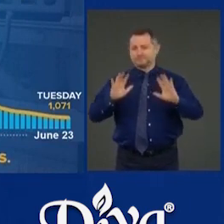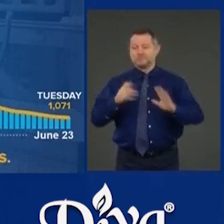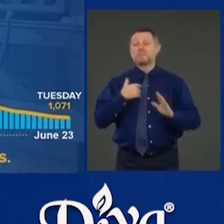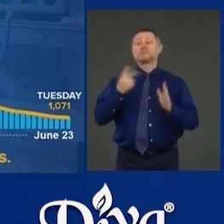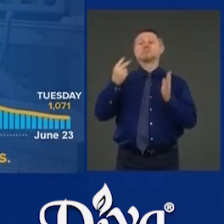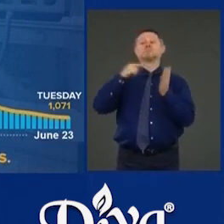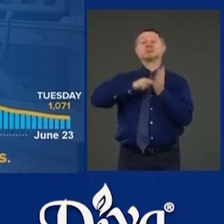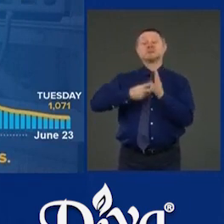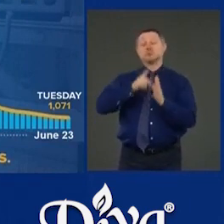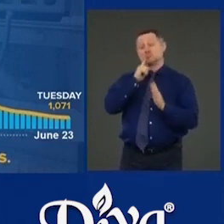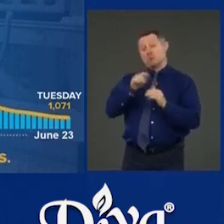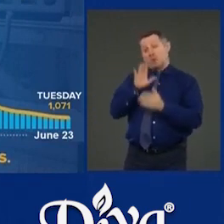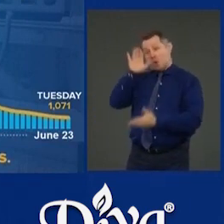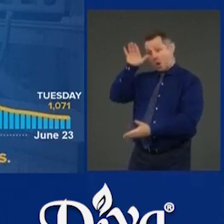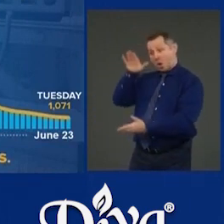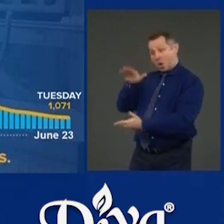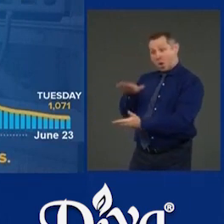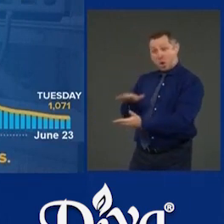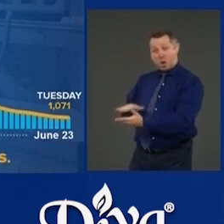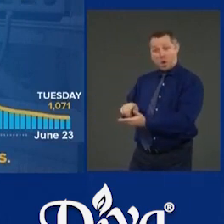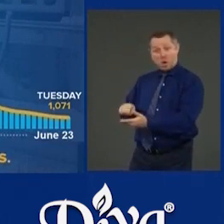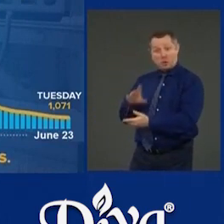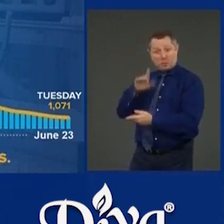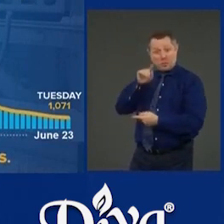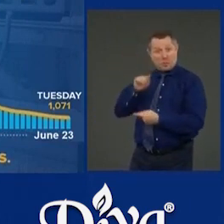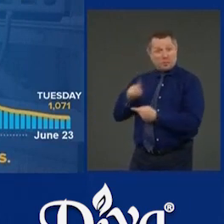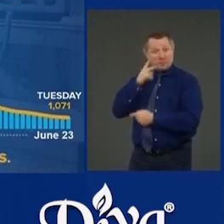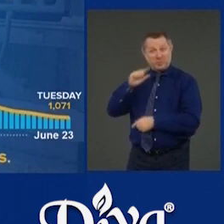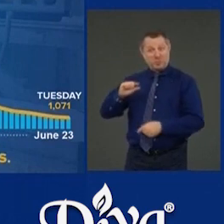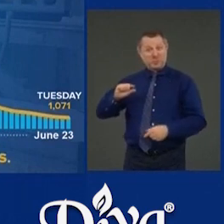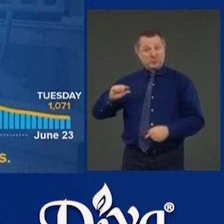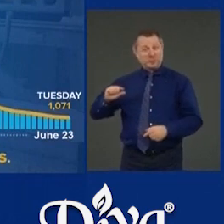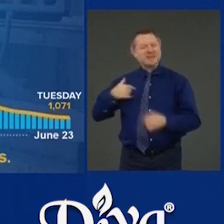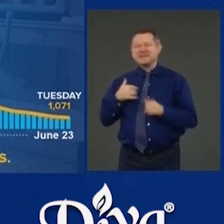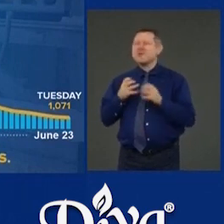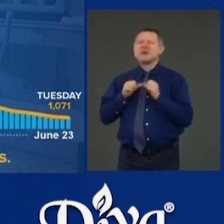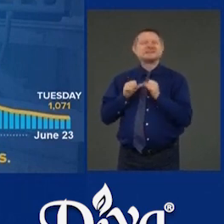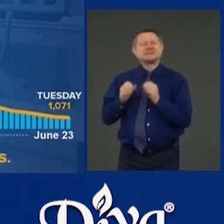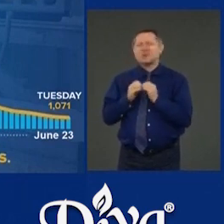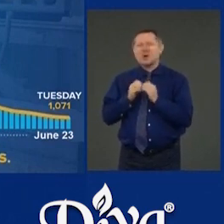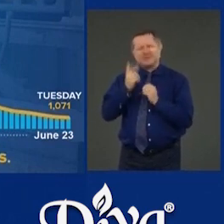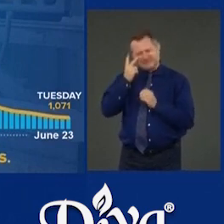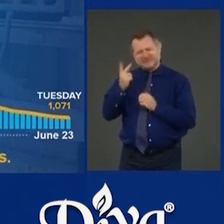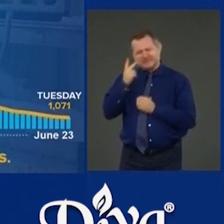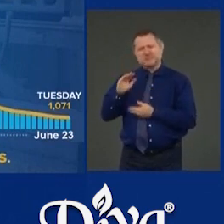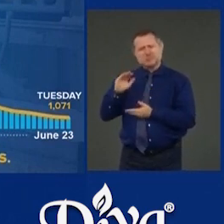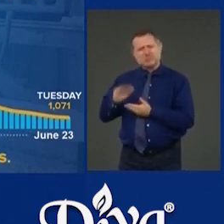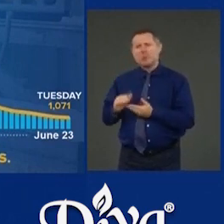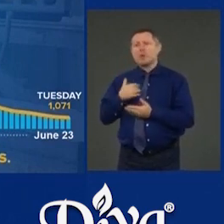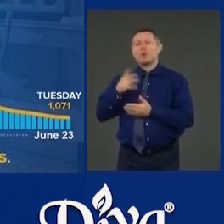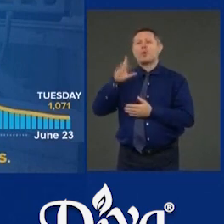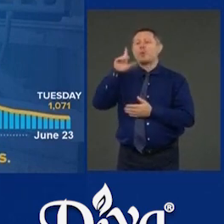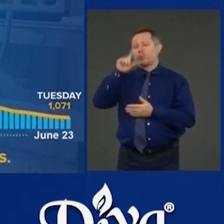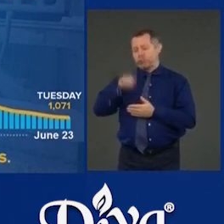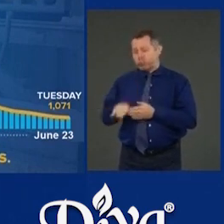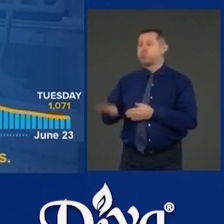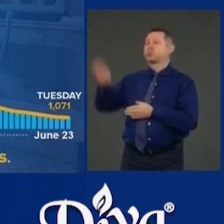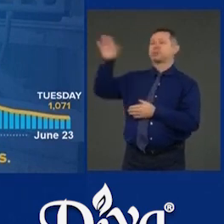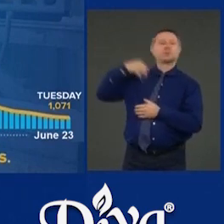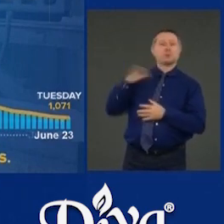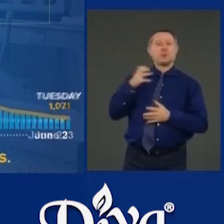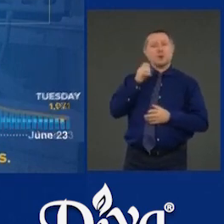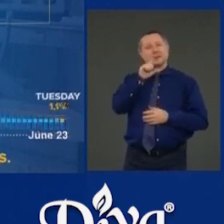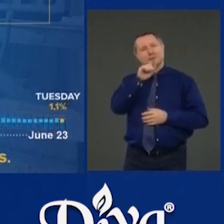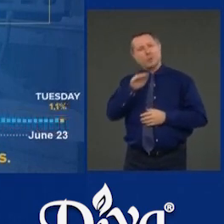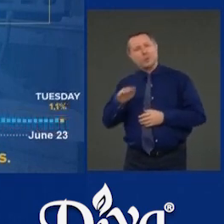the other side. We're on the decline. We just don't want to see us reverse. And we are at the lowest level we have been on hospitalization since this